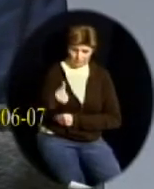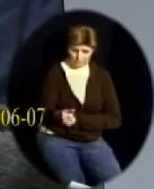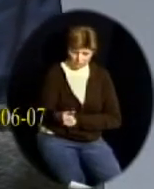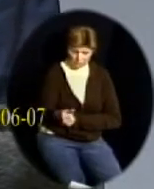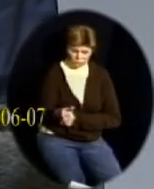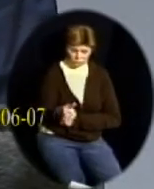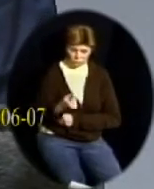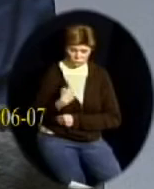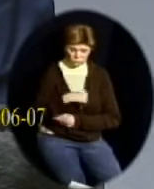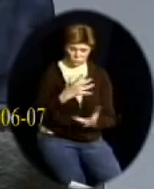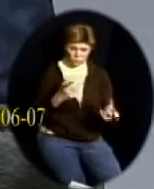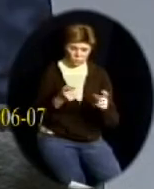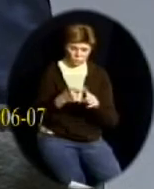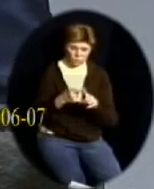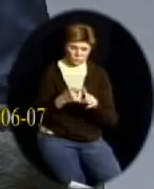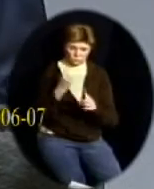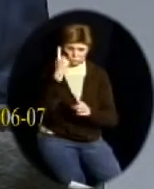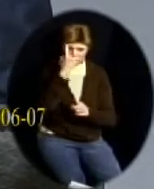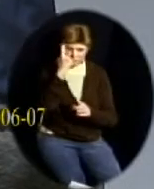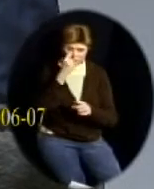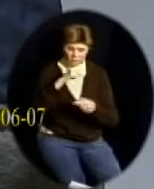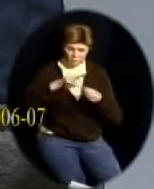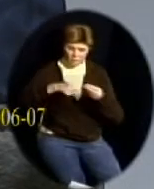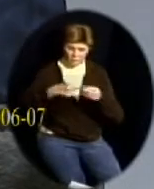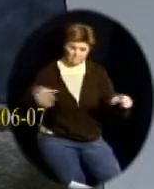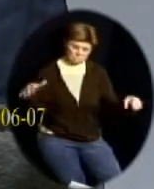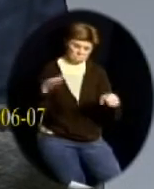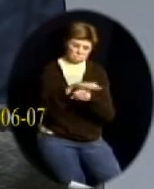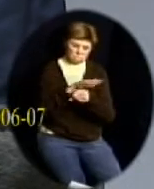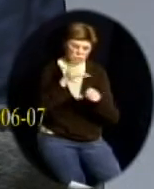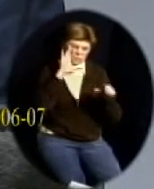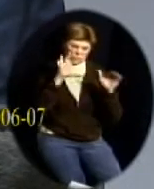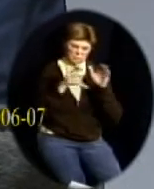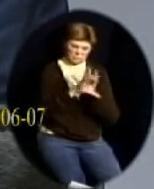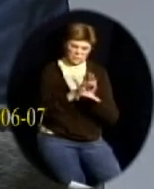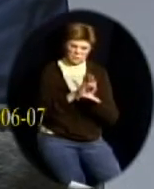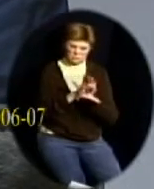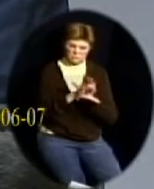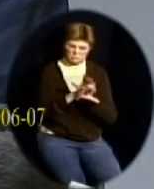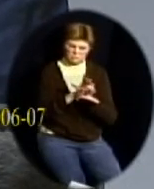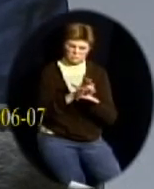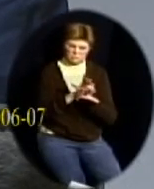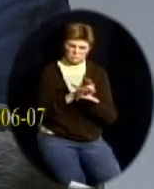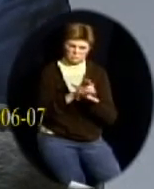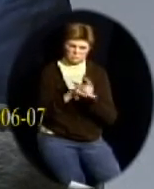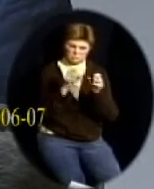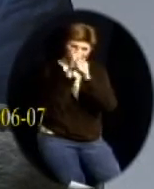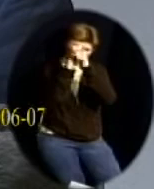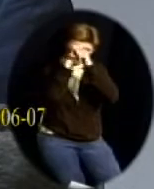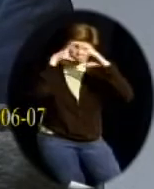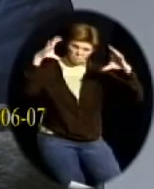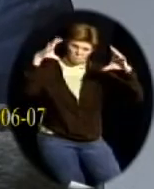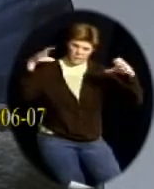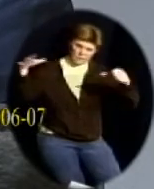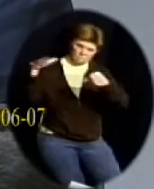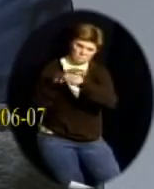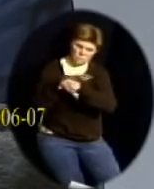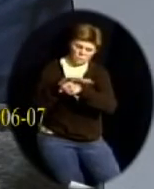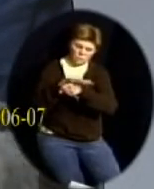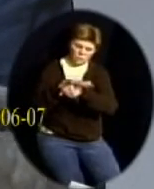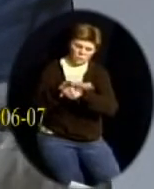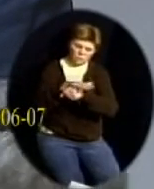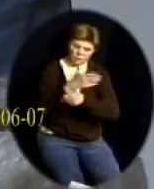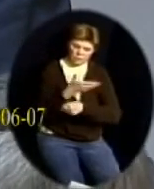picture. The other thing that I want to express is that I'm going to have a little bit different of a PowerPoint this